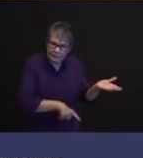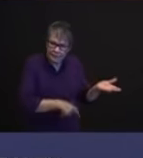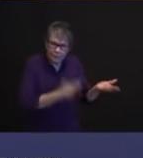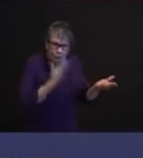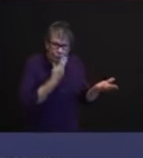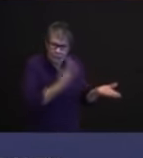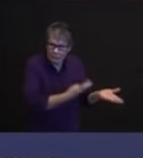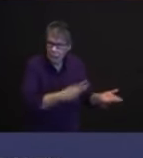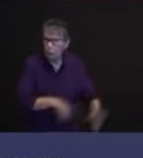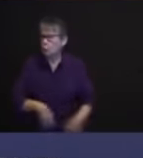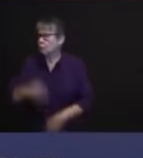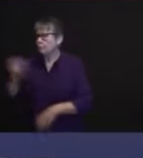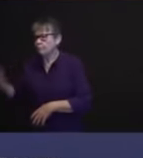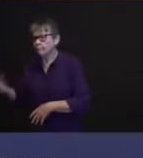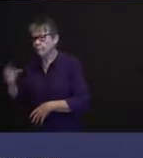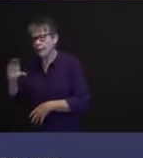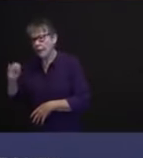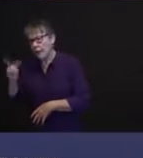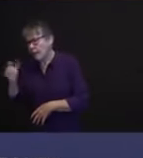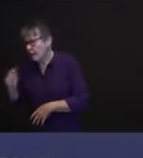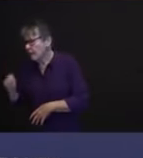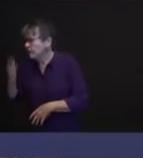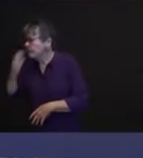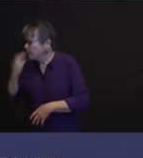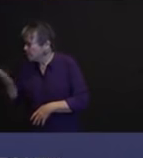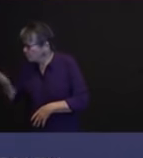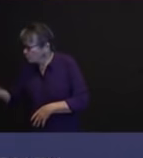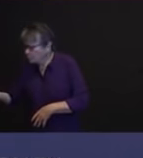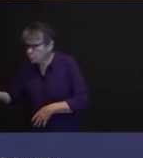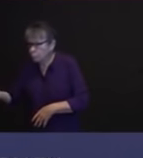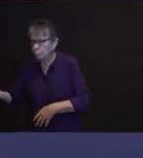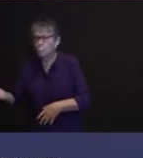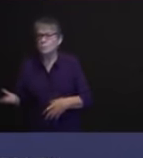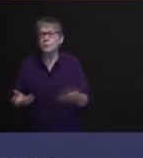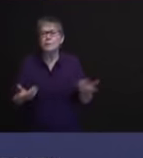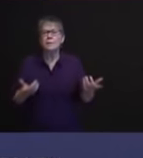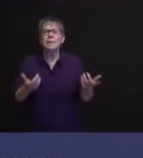always, we'll keep that young lad and his family and everybody